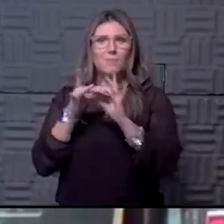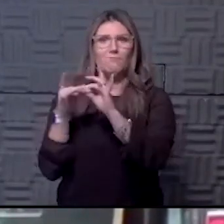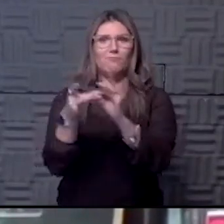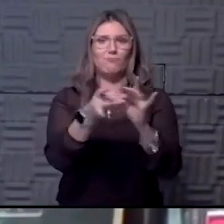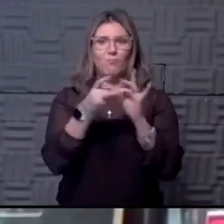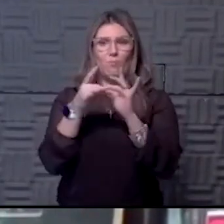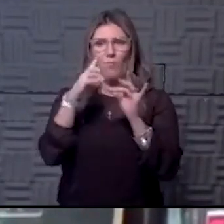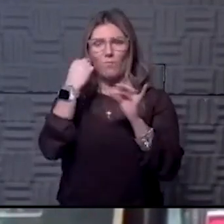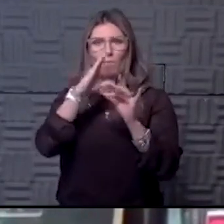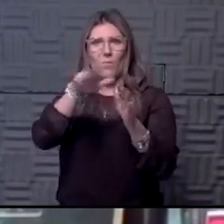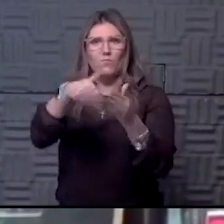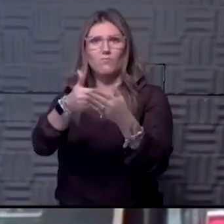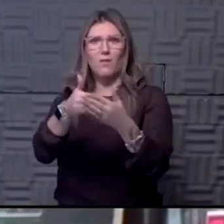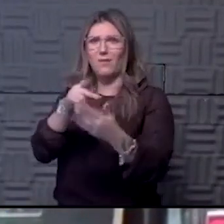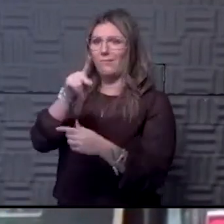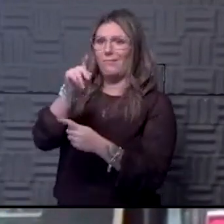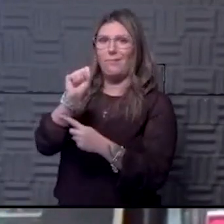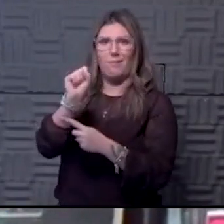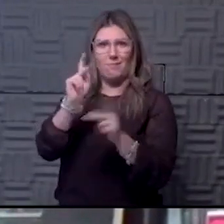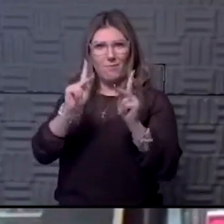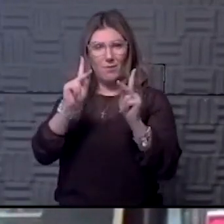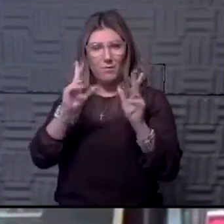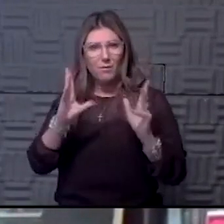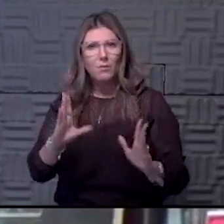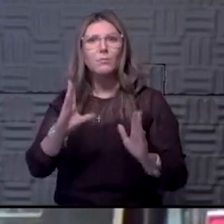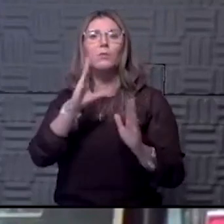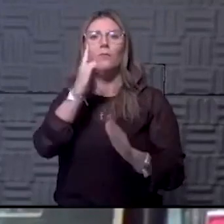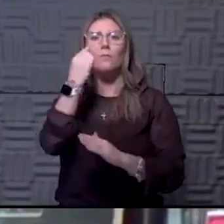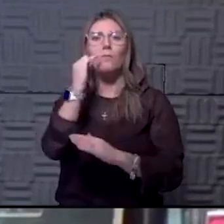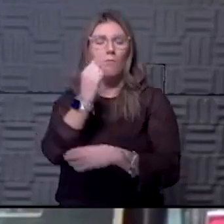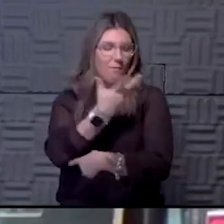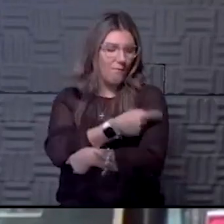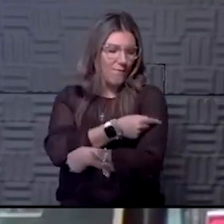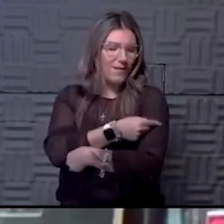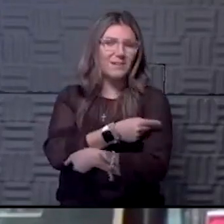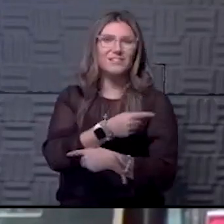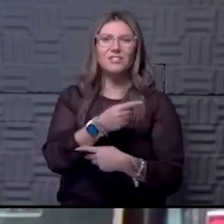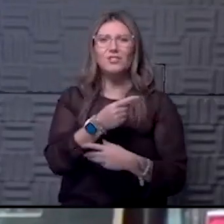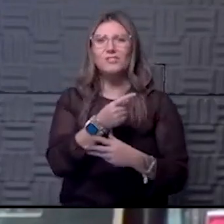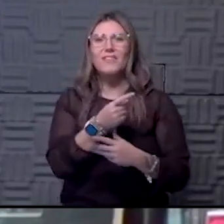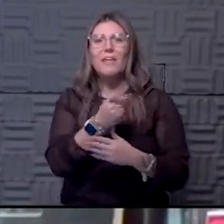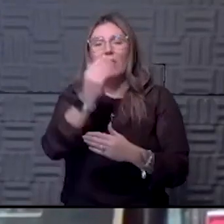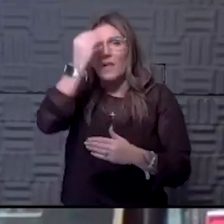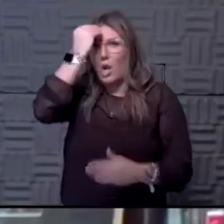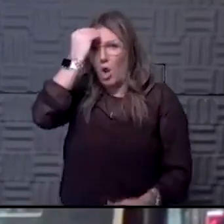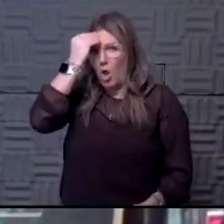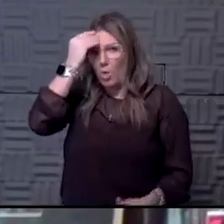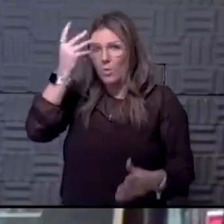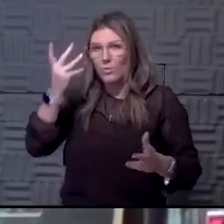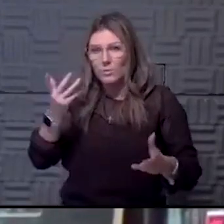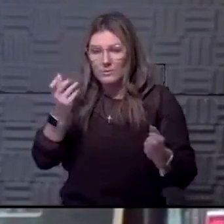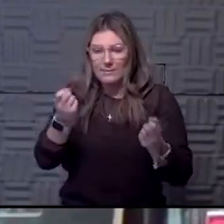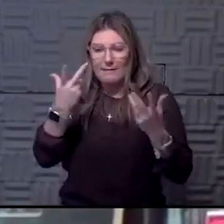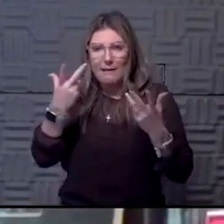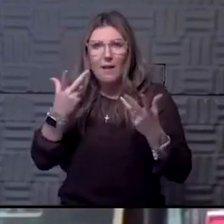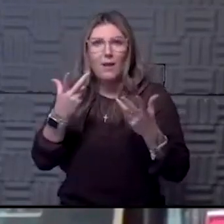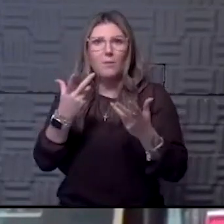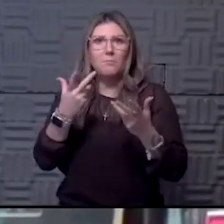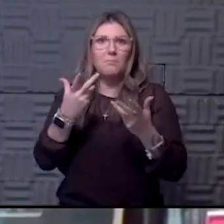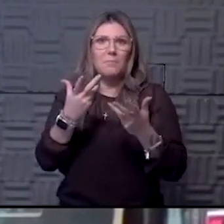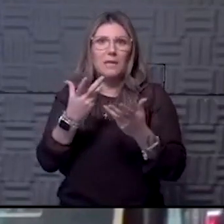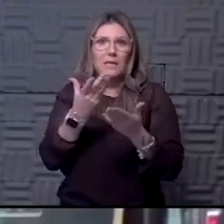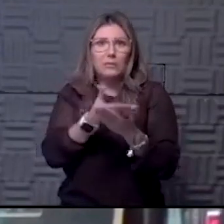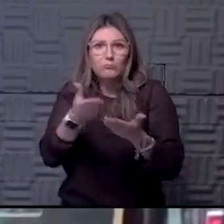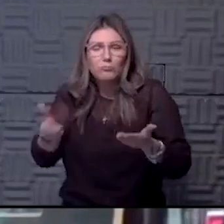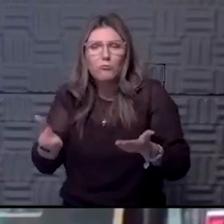of Kansans to be vaccinated, just the inability to know how many doses are available,